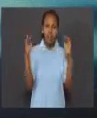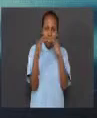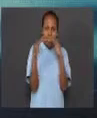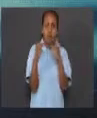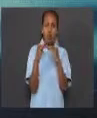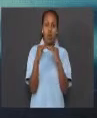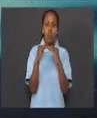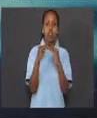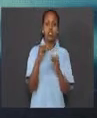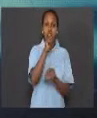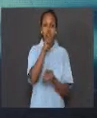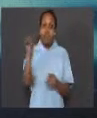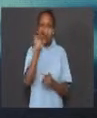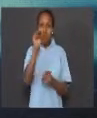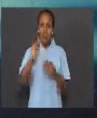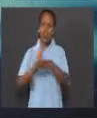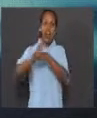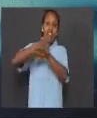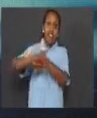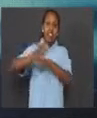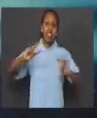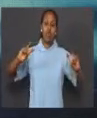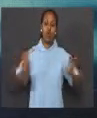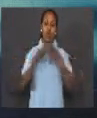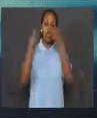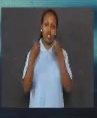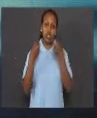the linear momentum after the collision.